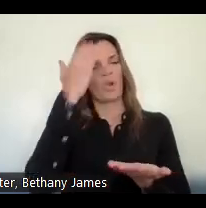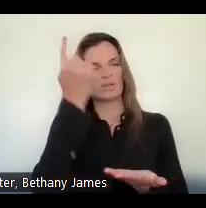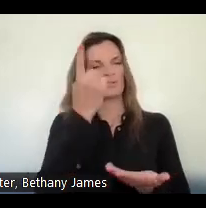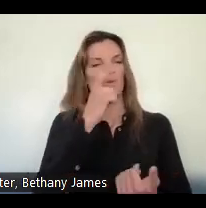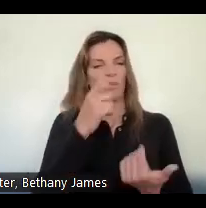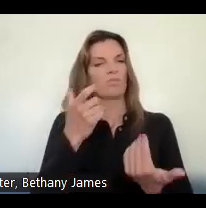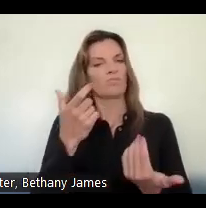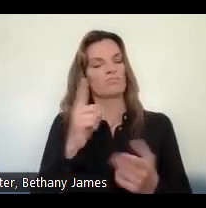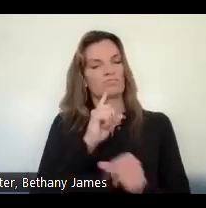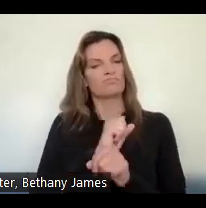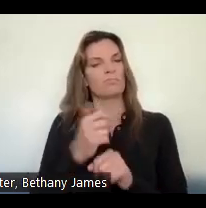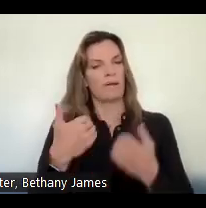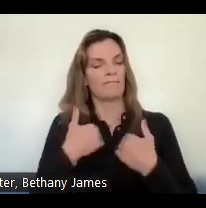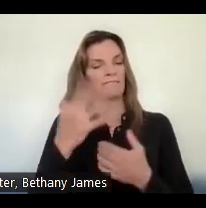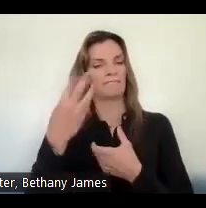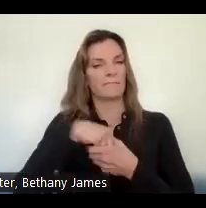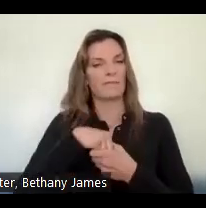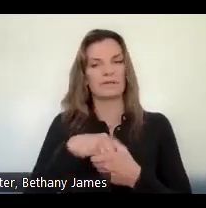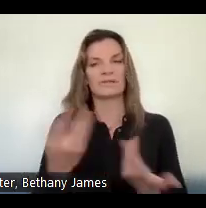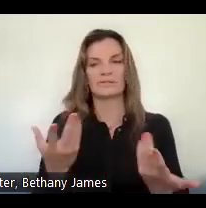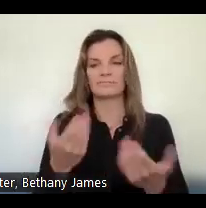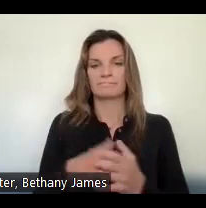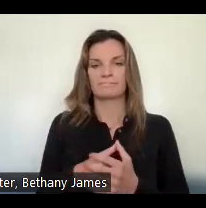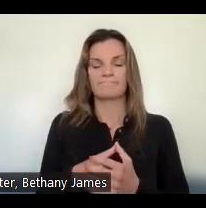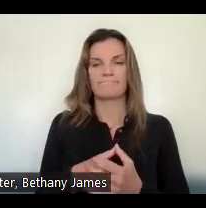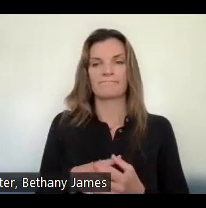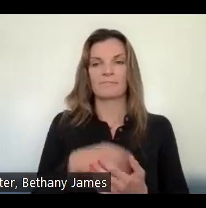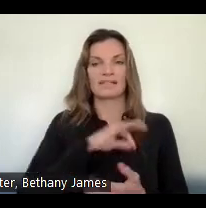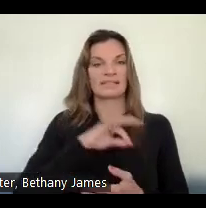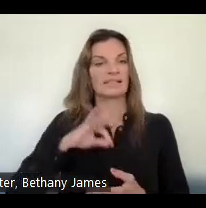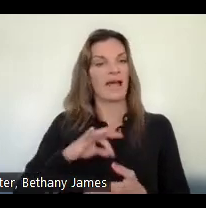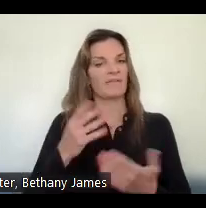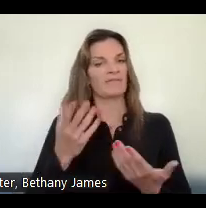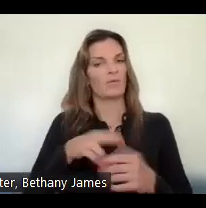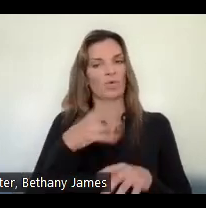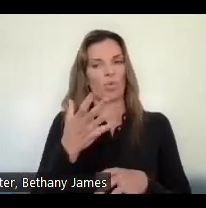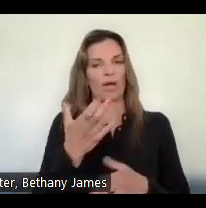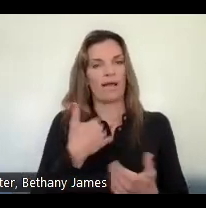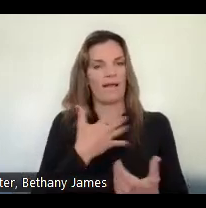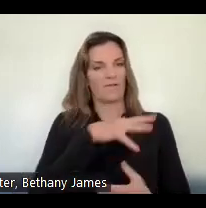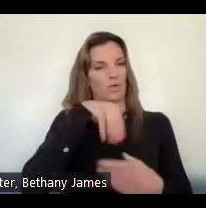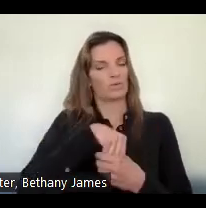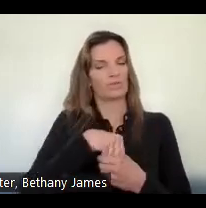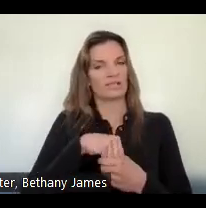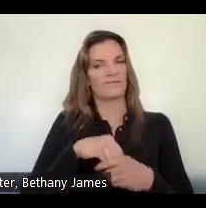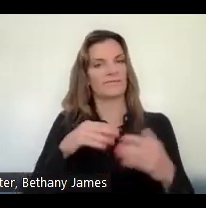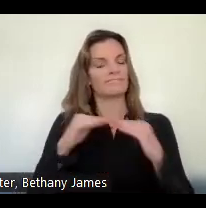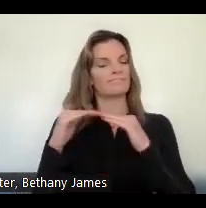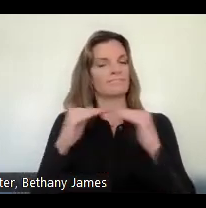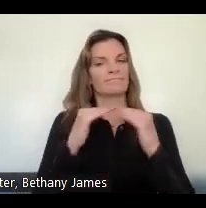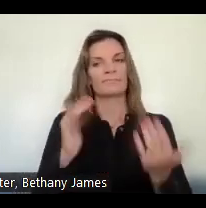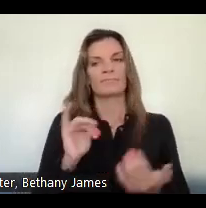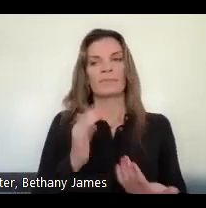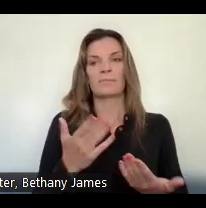And staff like to be in a workplace that is inclusive of those individuals because everybody can relate, hey, my brother